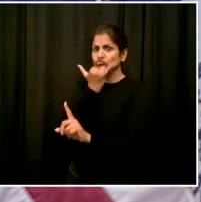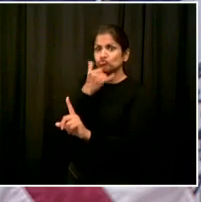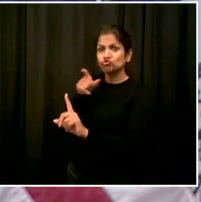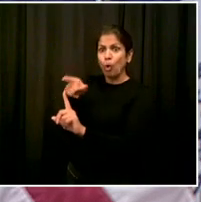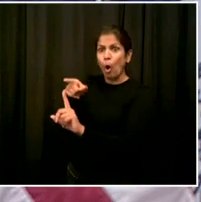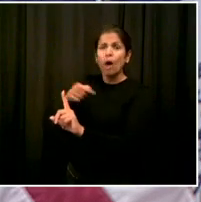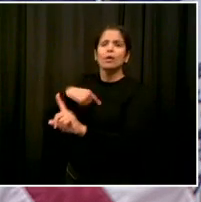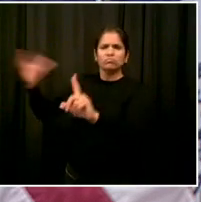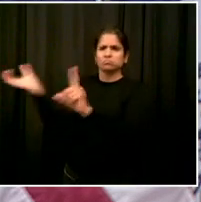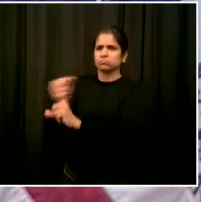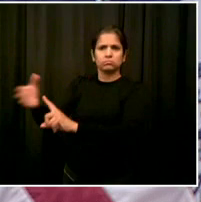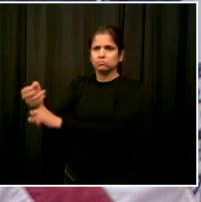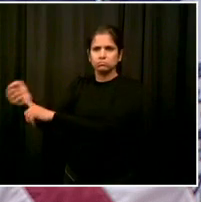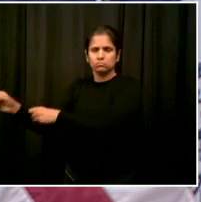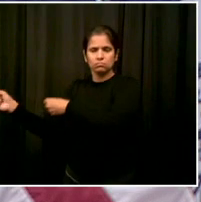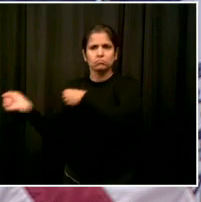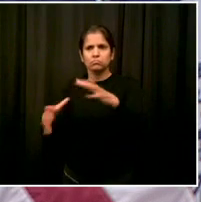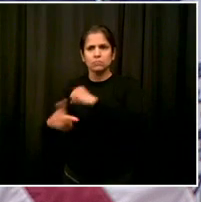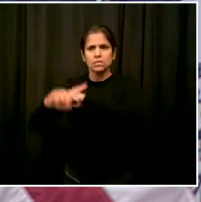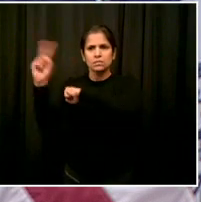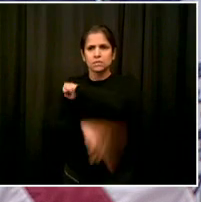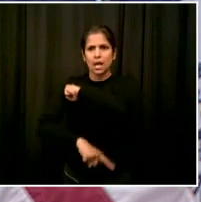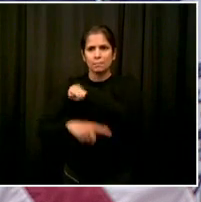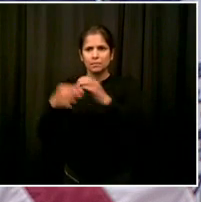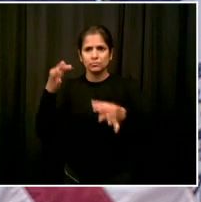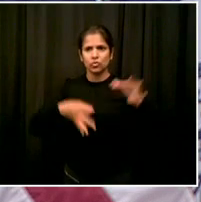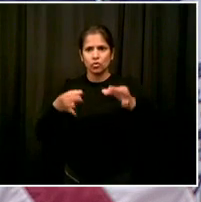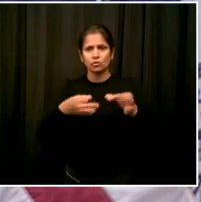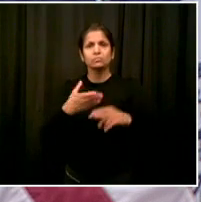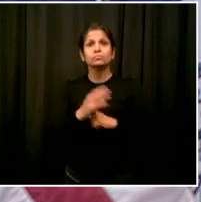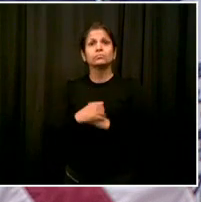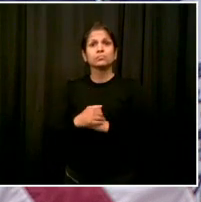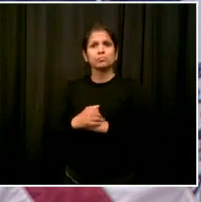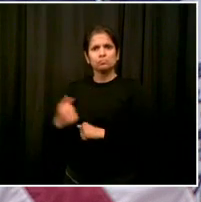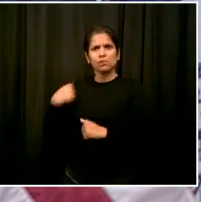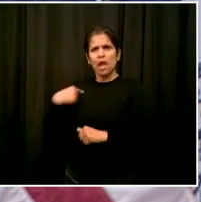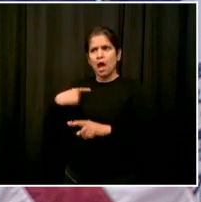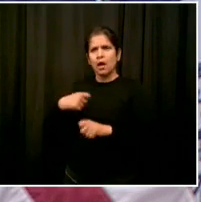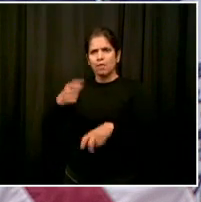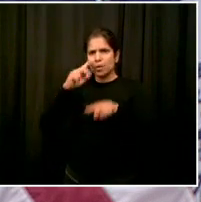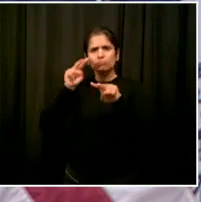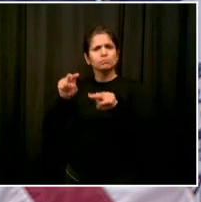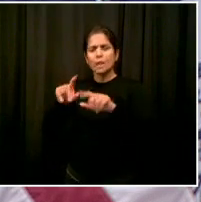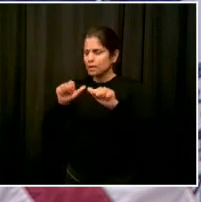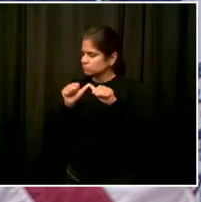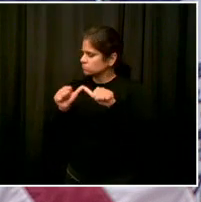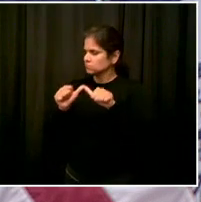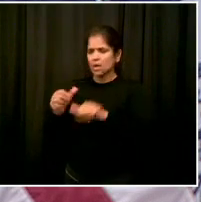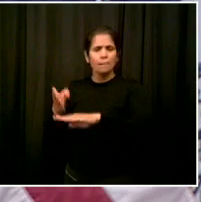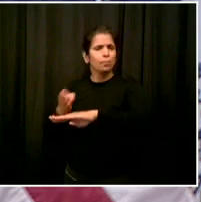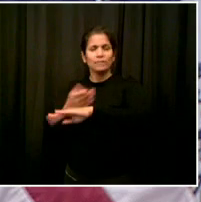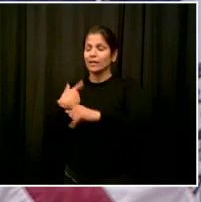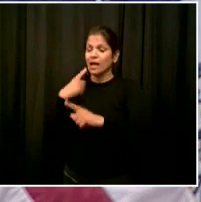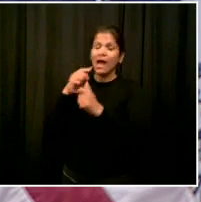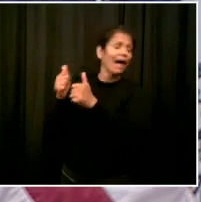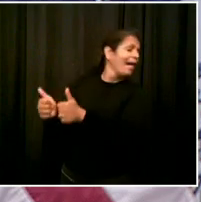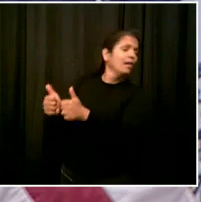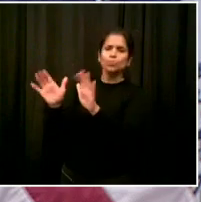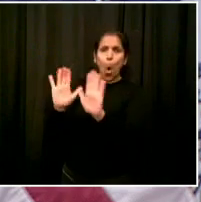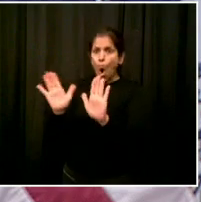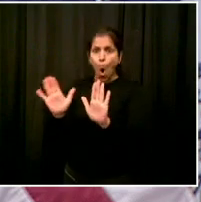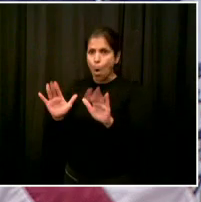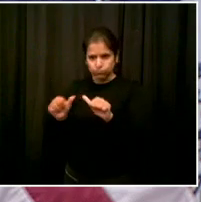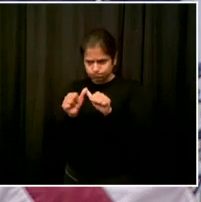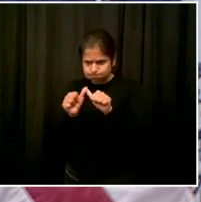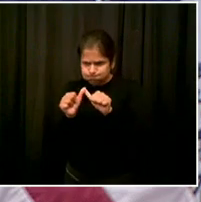Terry Monahan diffused a very tense situation in Washington Square Park. And when the protesters asked him to take a knee, and this is